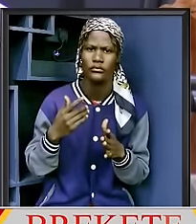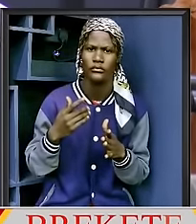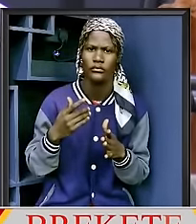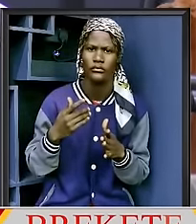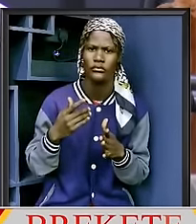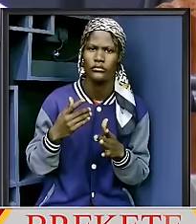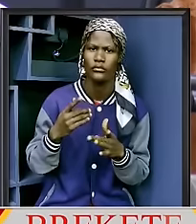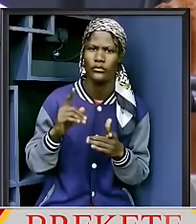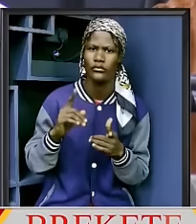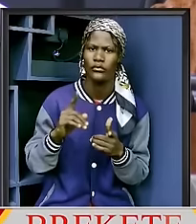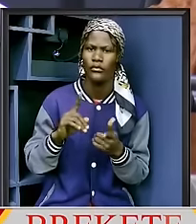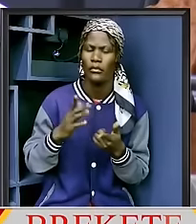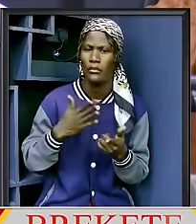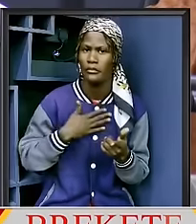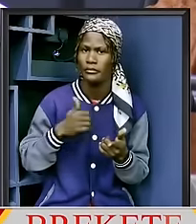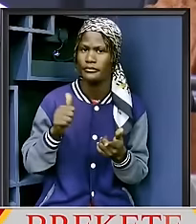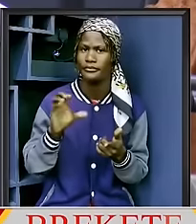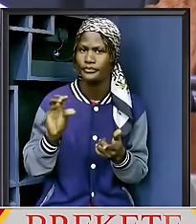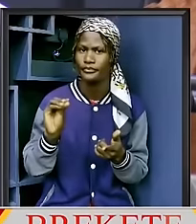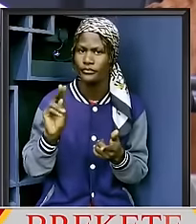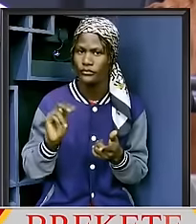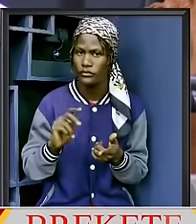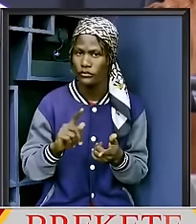to do transaction. To transact,